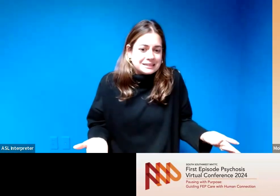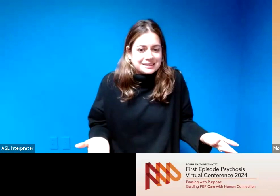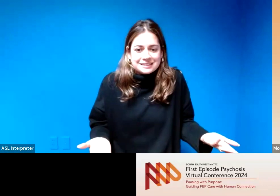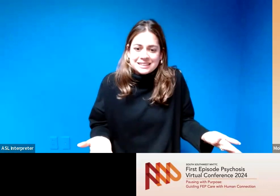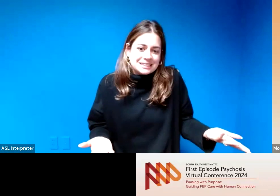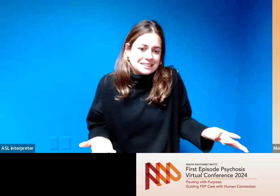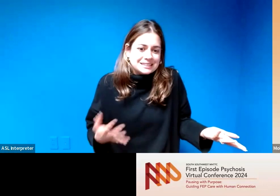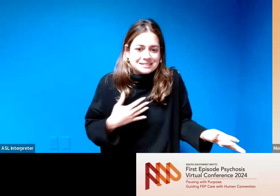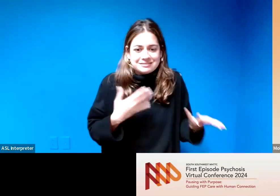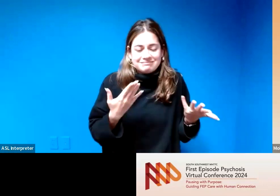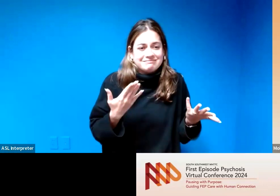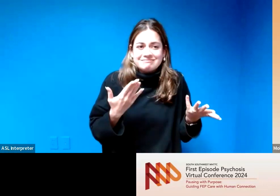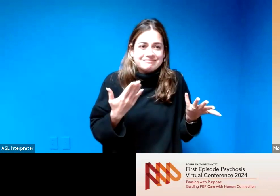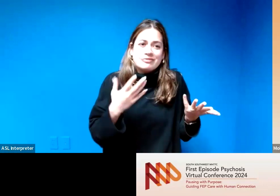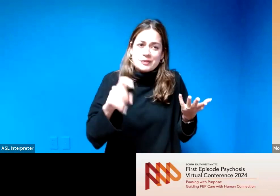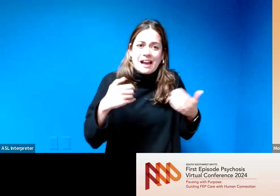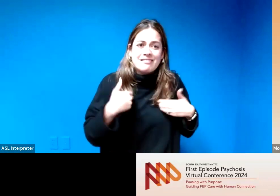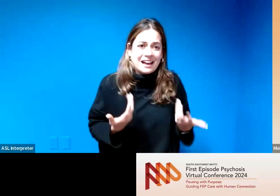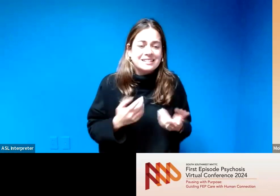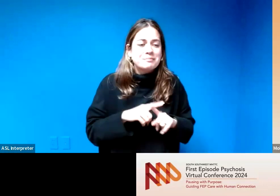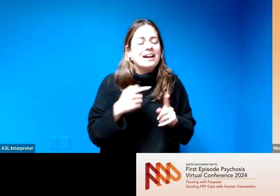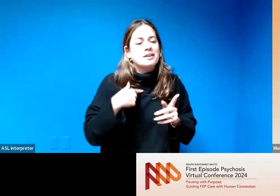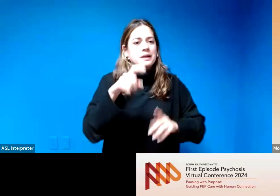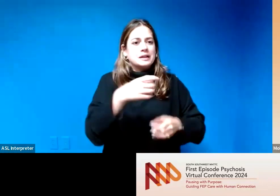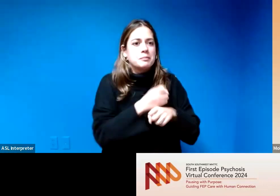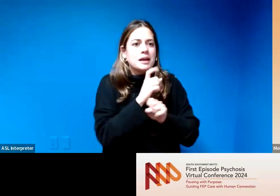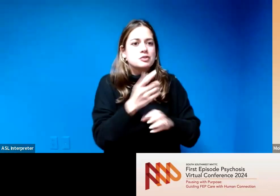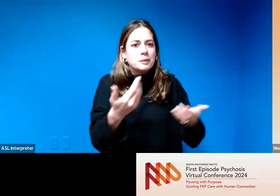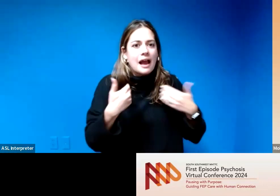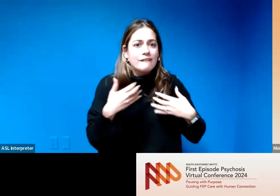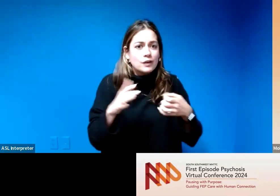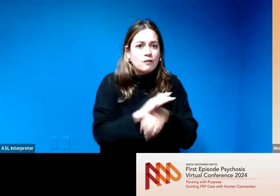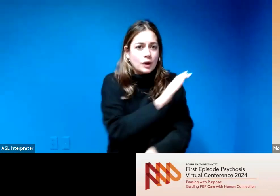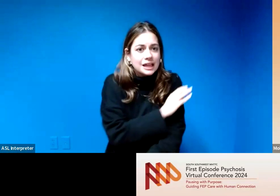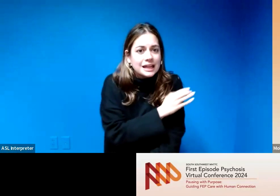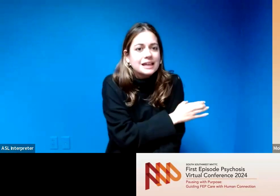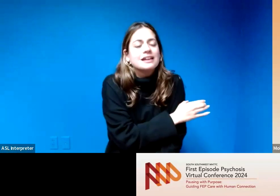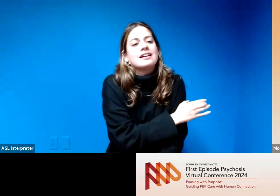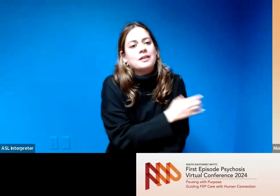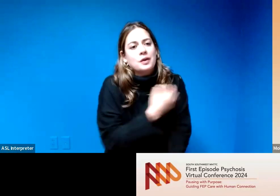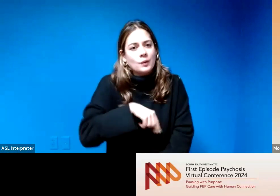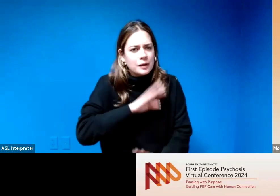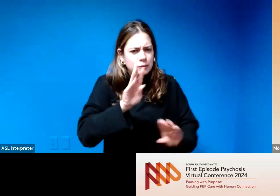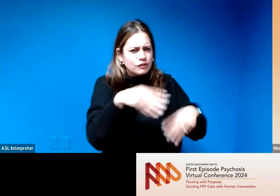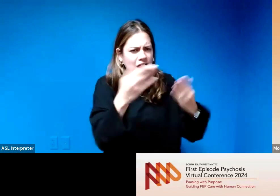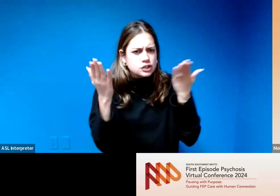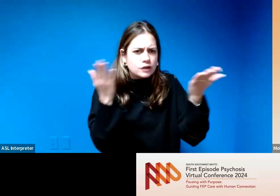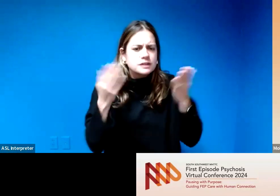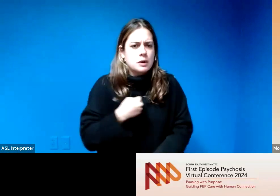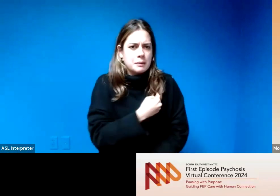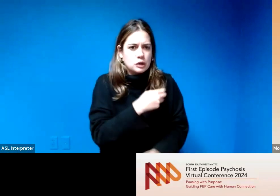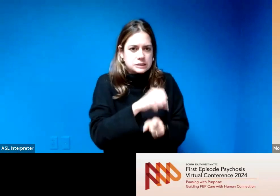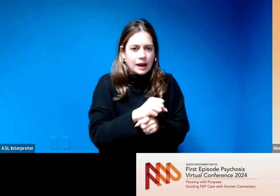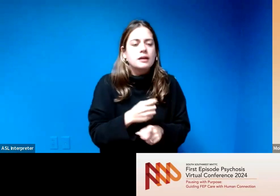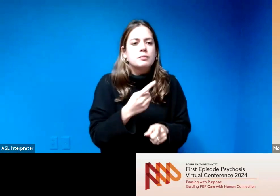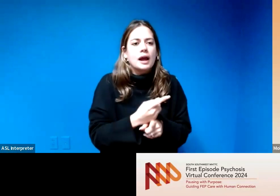have those. I mean, we need to make sure that we have a full clinic and that we're providing services to our members.